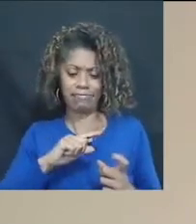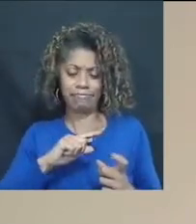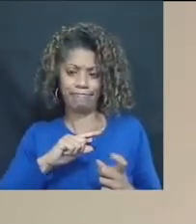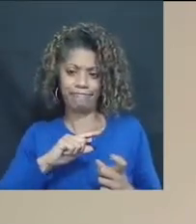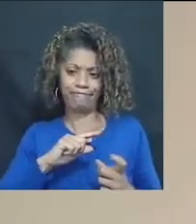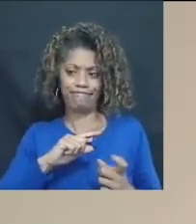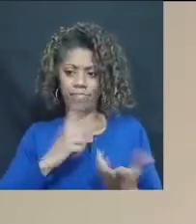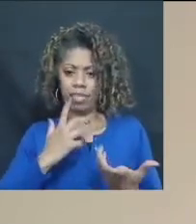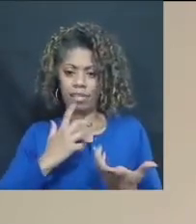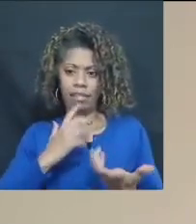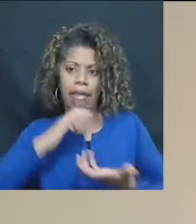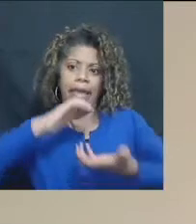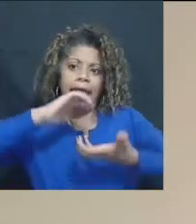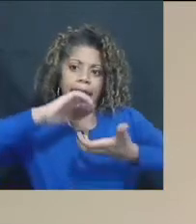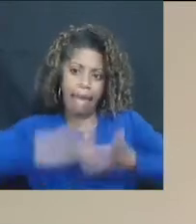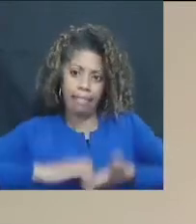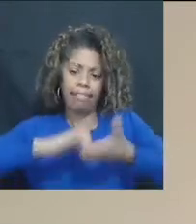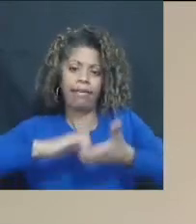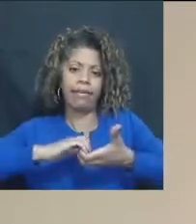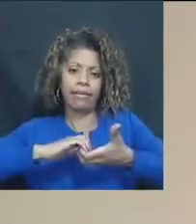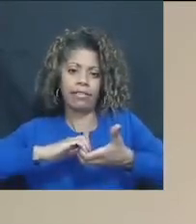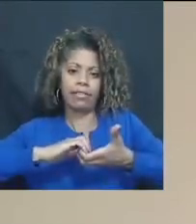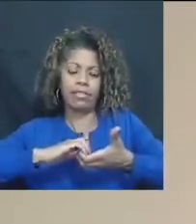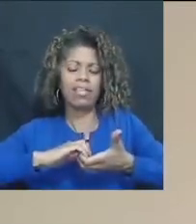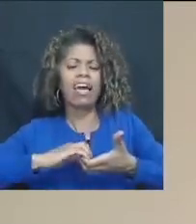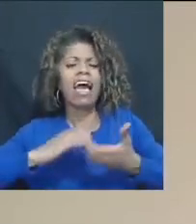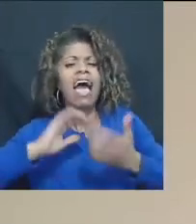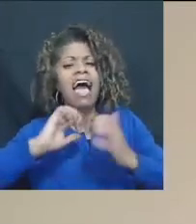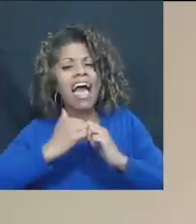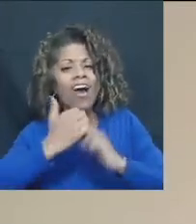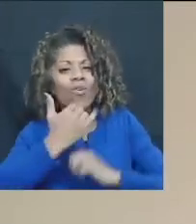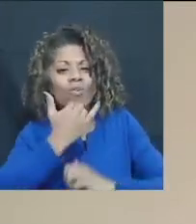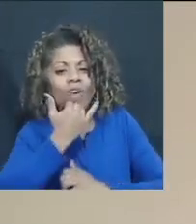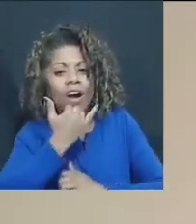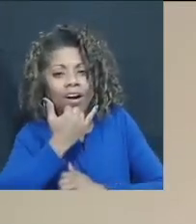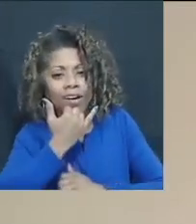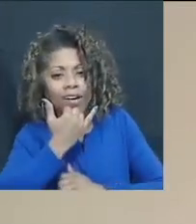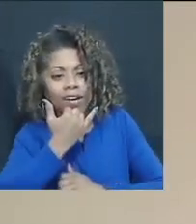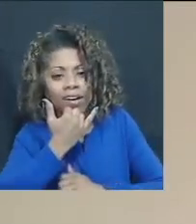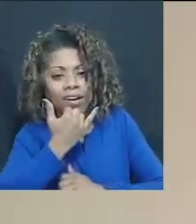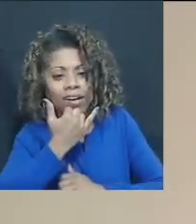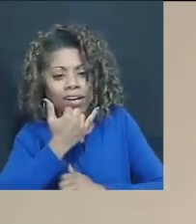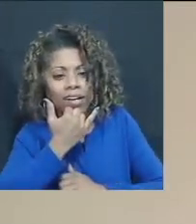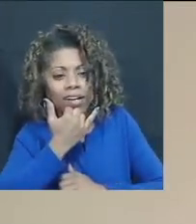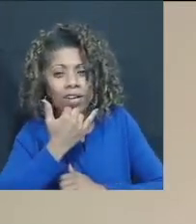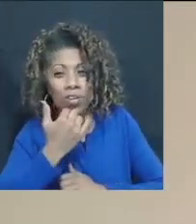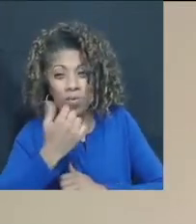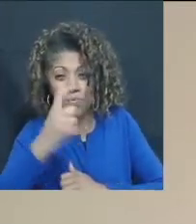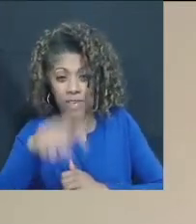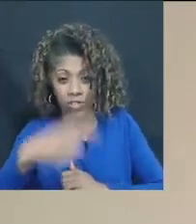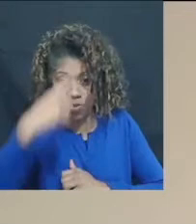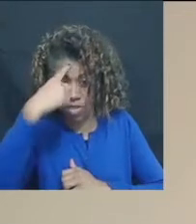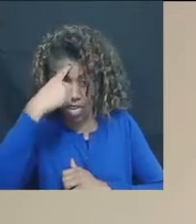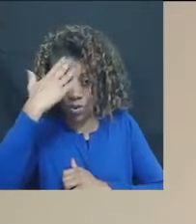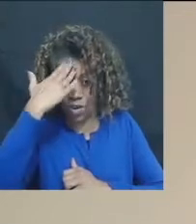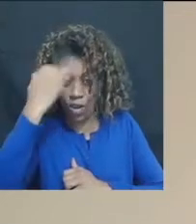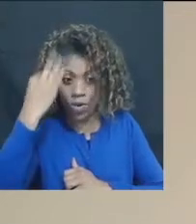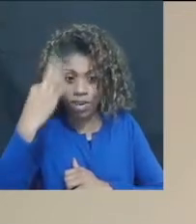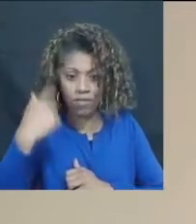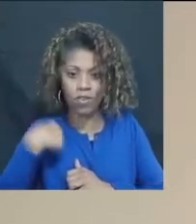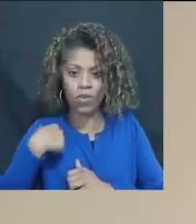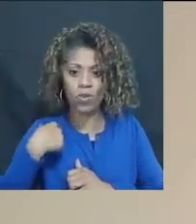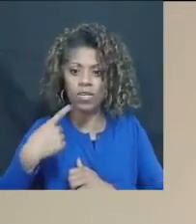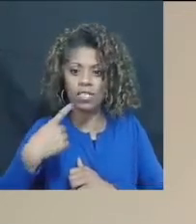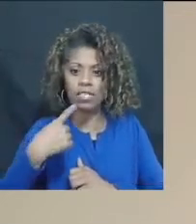to spend that much money on an issue, call yourself an ally, but those who have lived the experience know better, right?